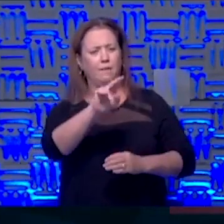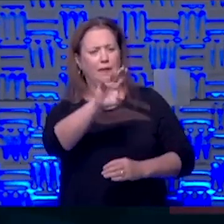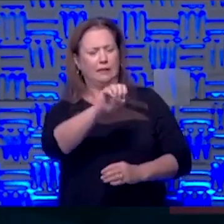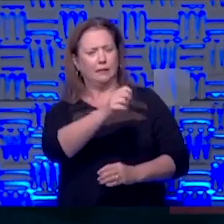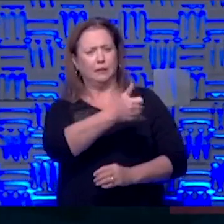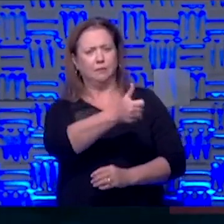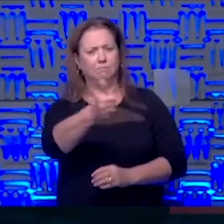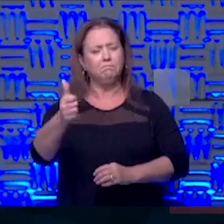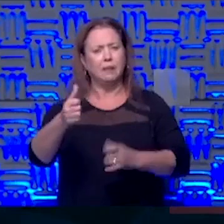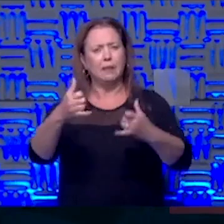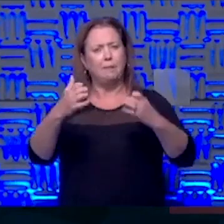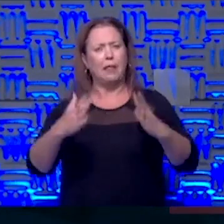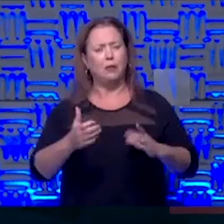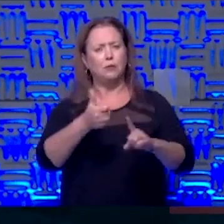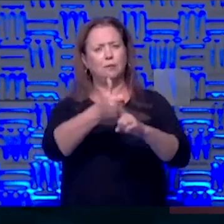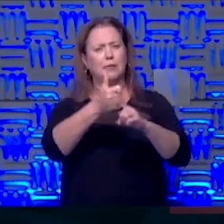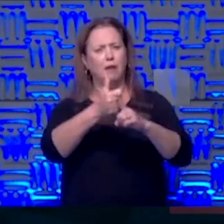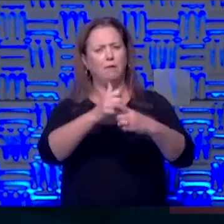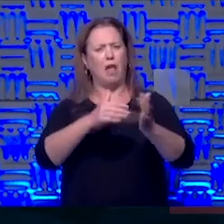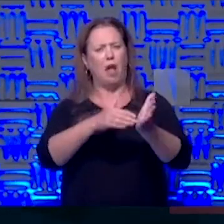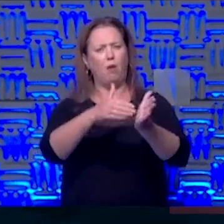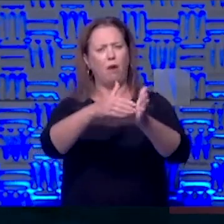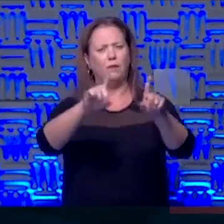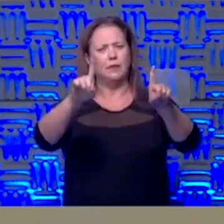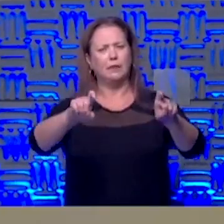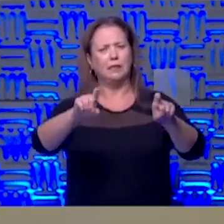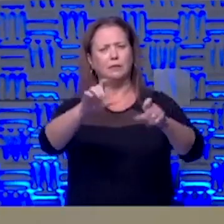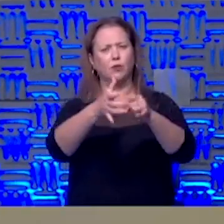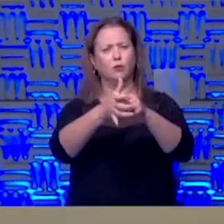the Royals being tested?